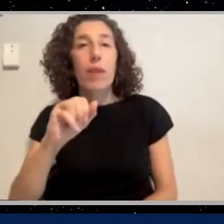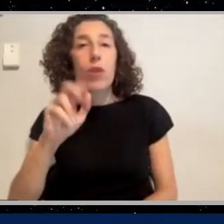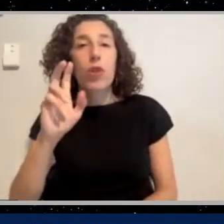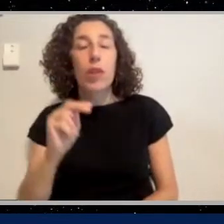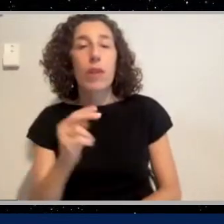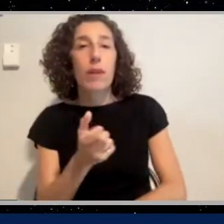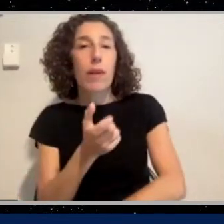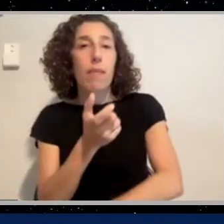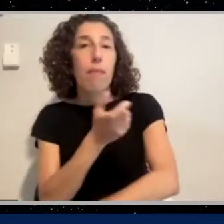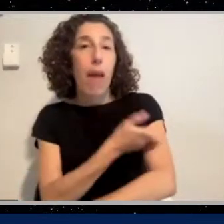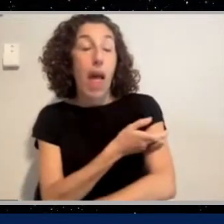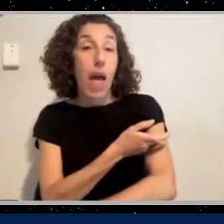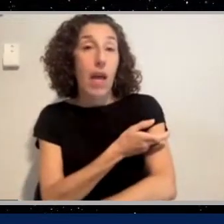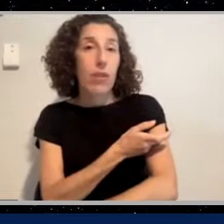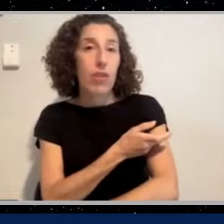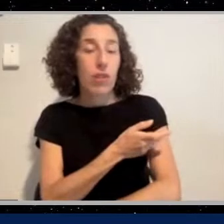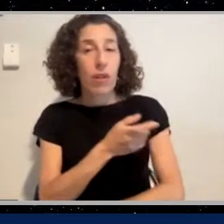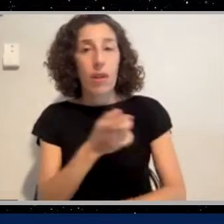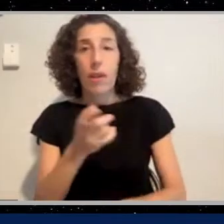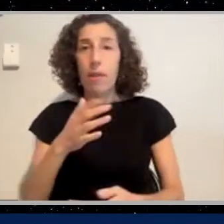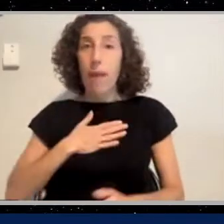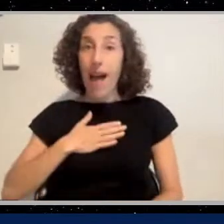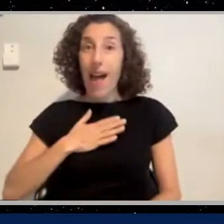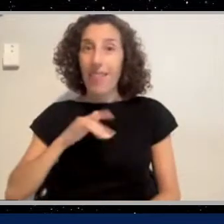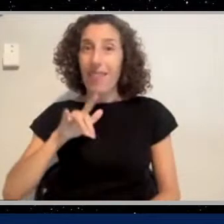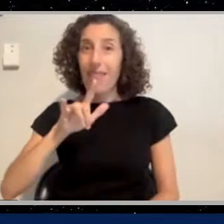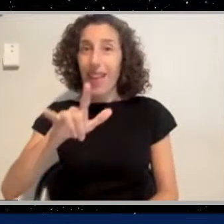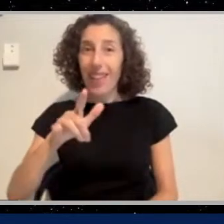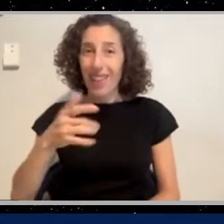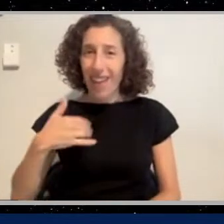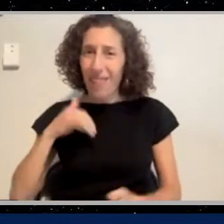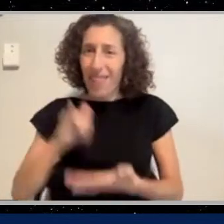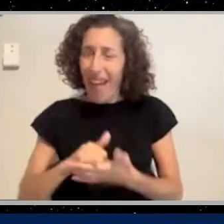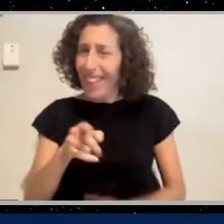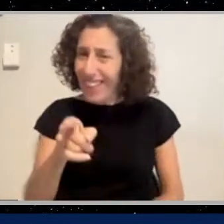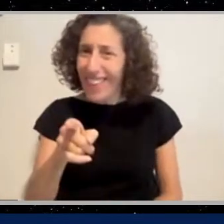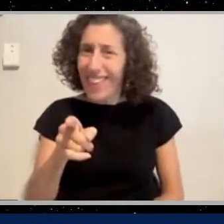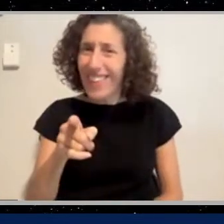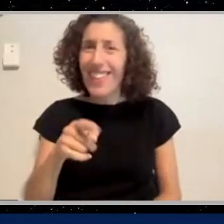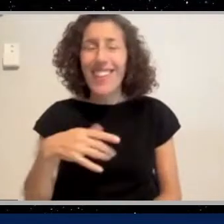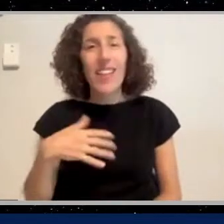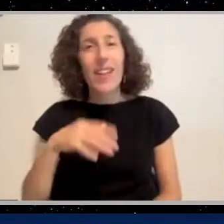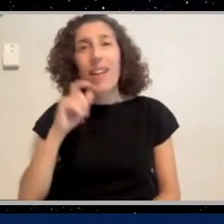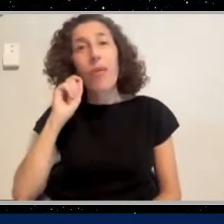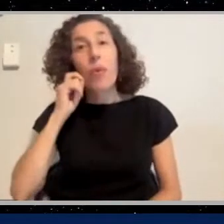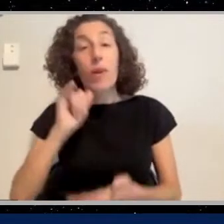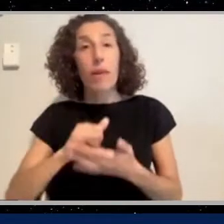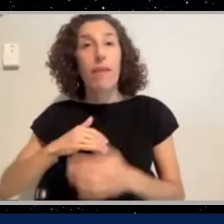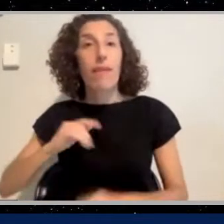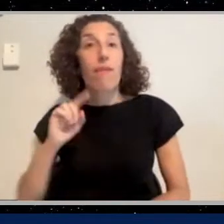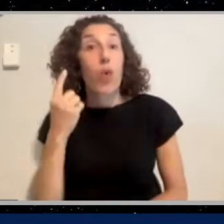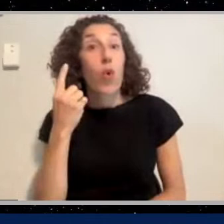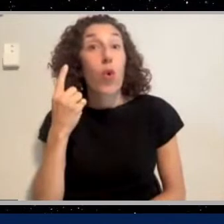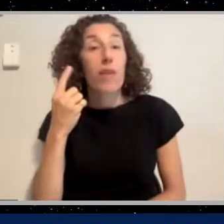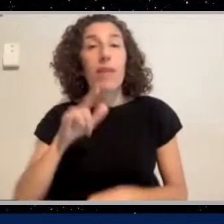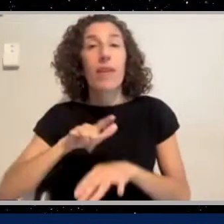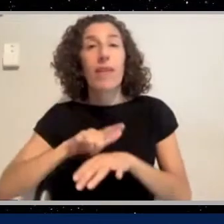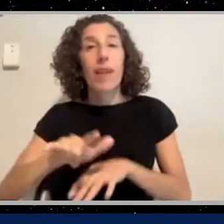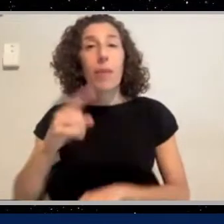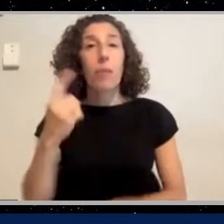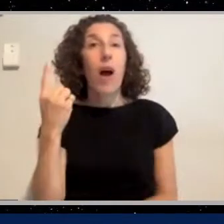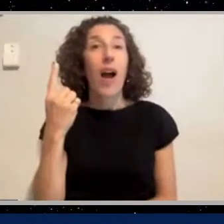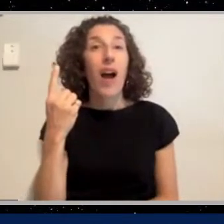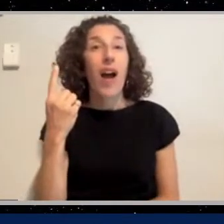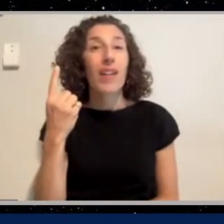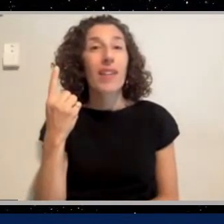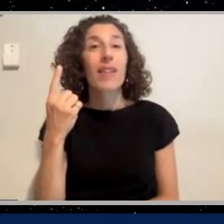own flight finally, and just acknowledge the accomplishments that we made. And again, I'm glad it's the first one. It says Flight 1, knowing that there's going to be a